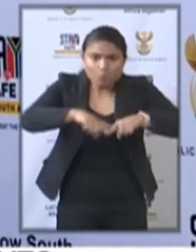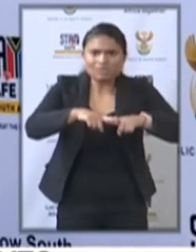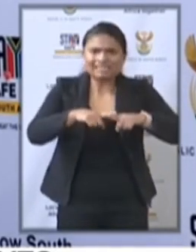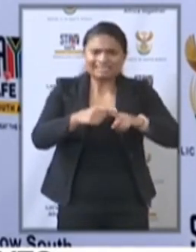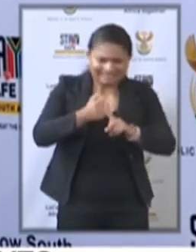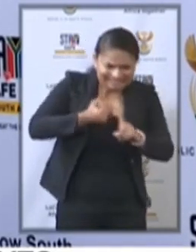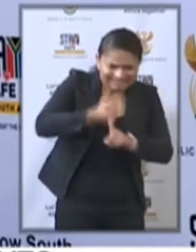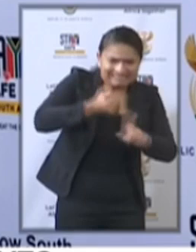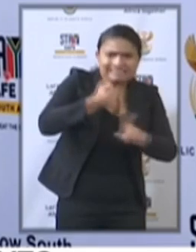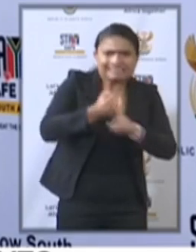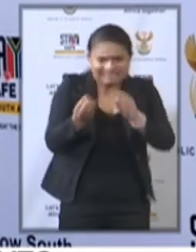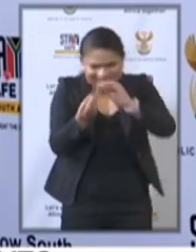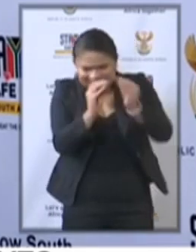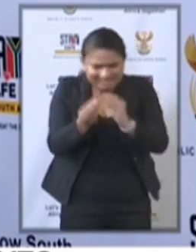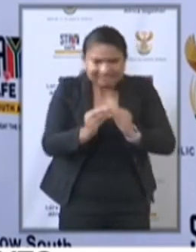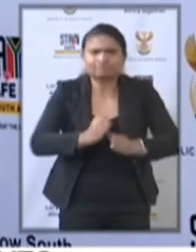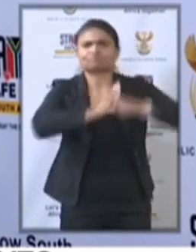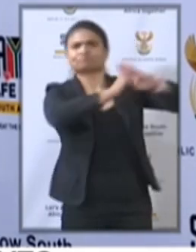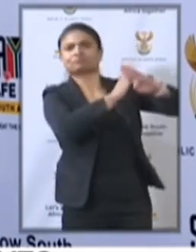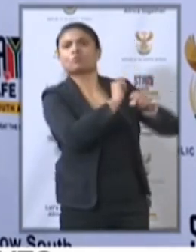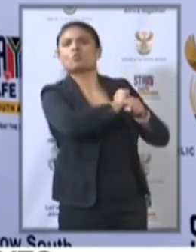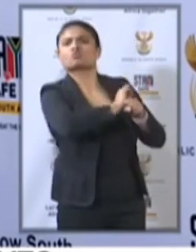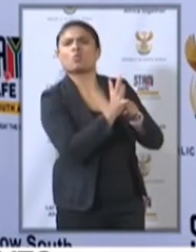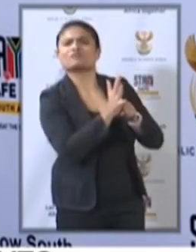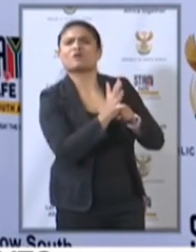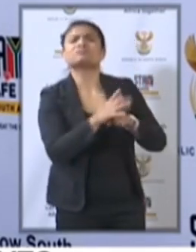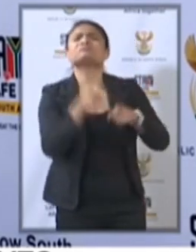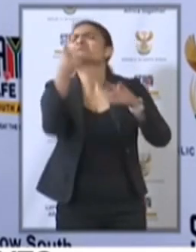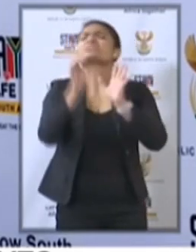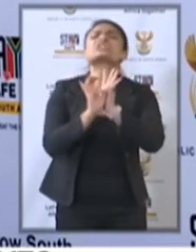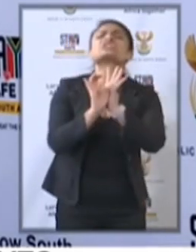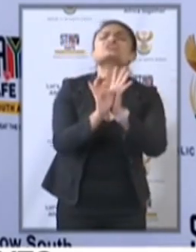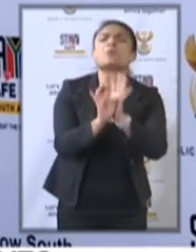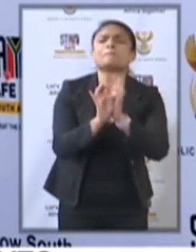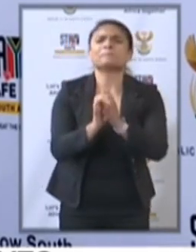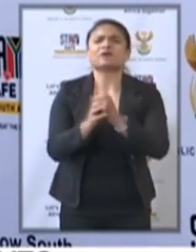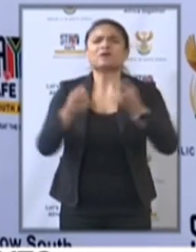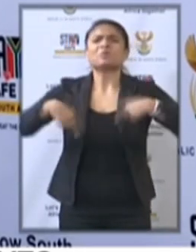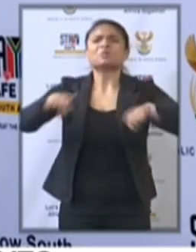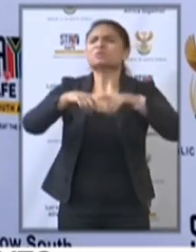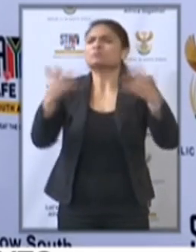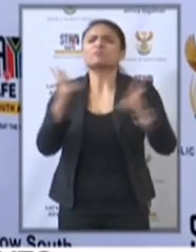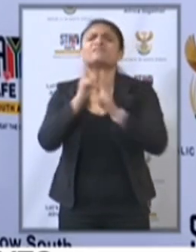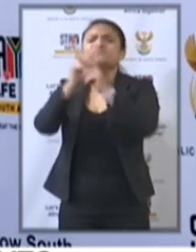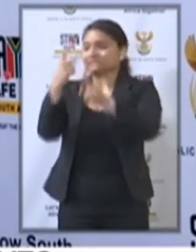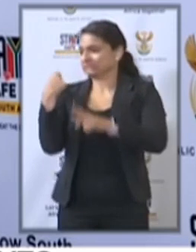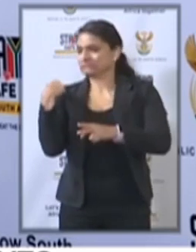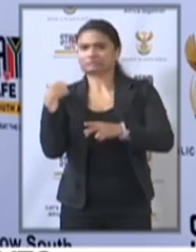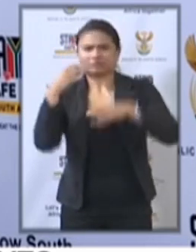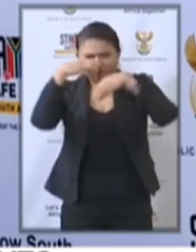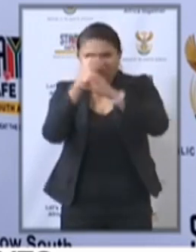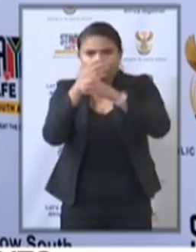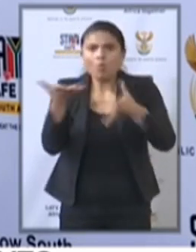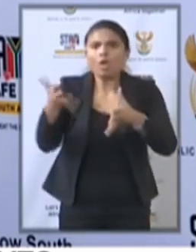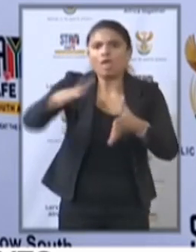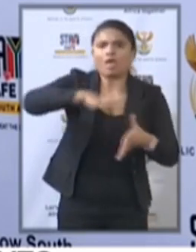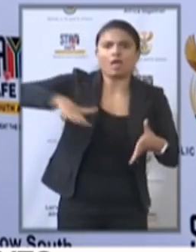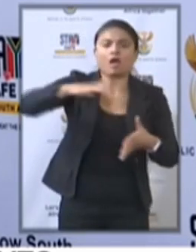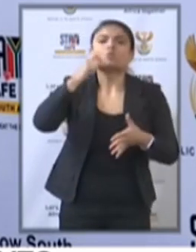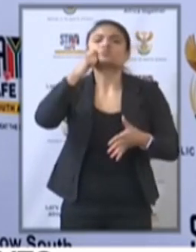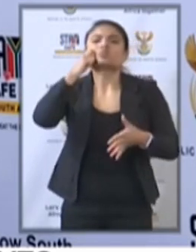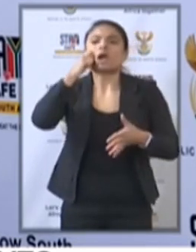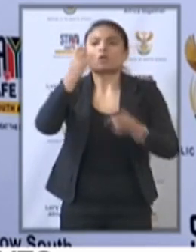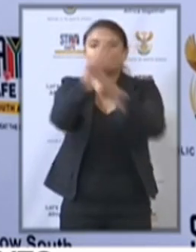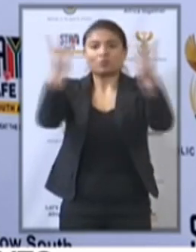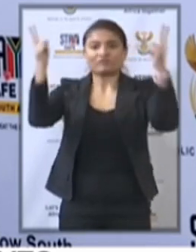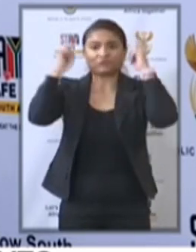one of these, for example, was the one laboratory we visited not so long ago at the Tshwane University